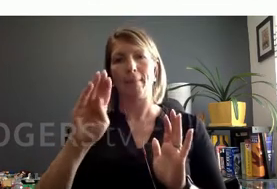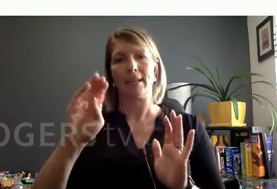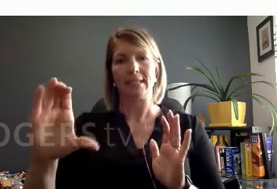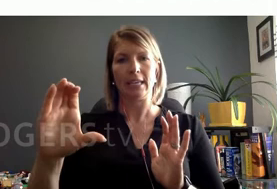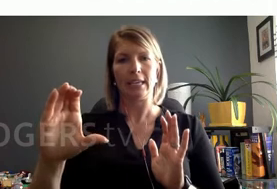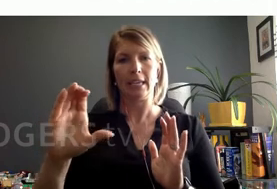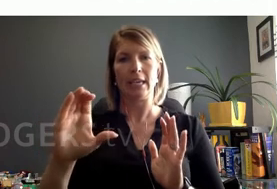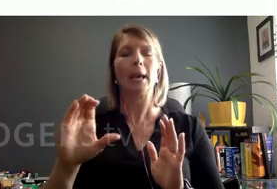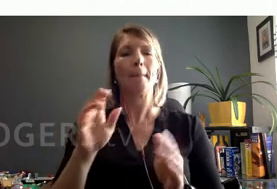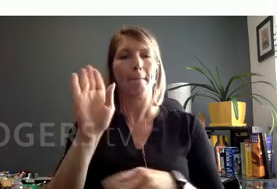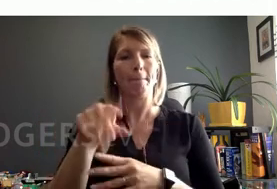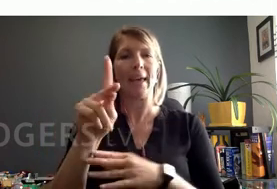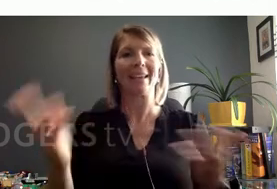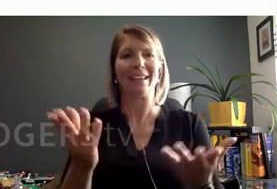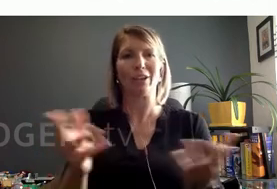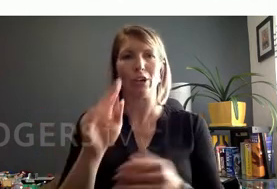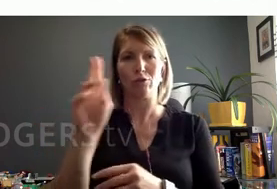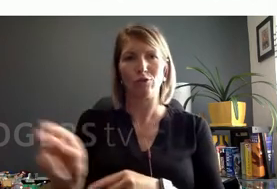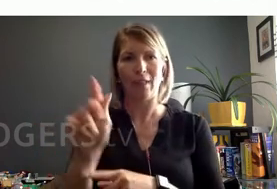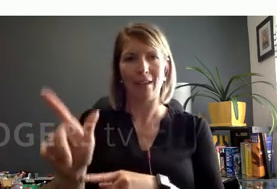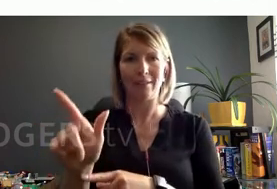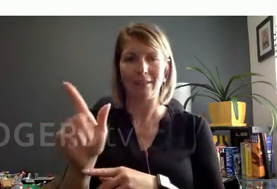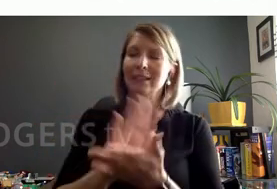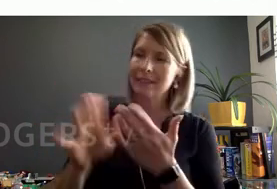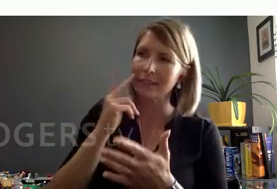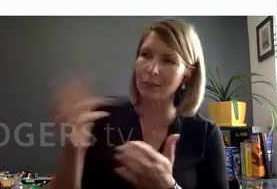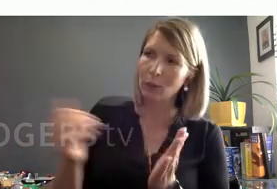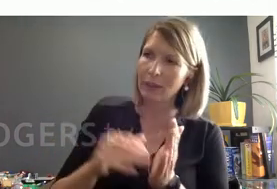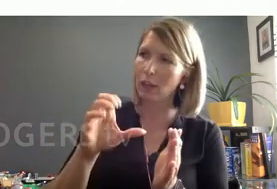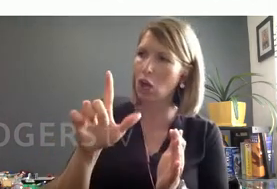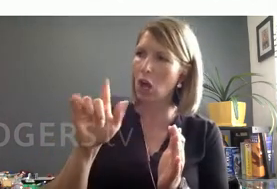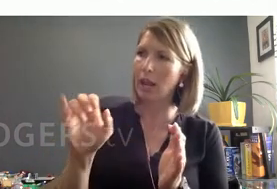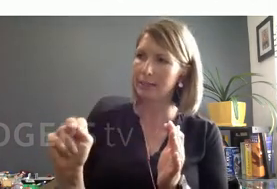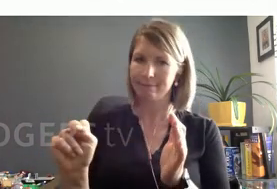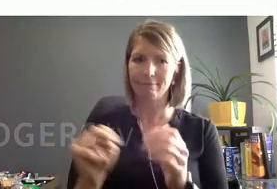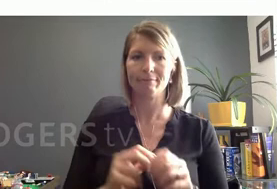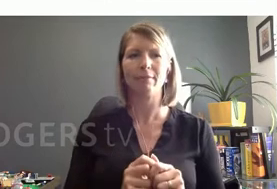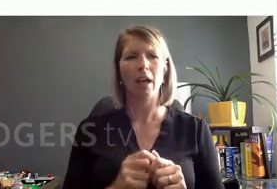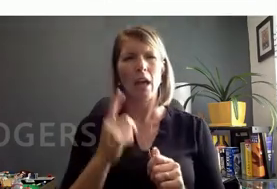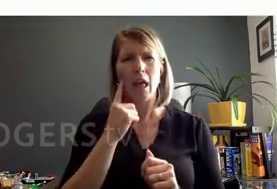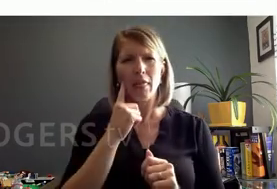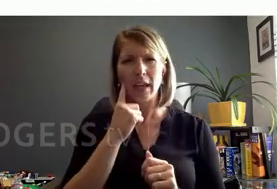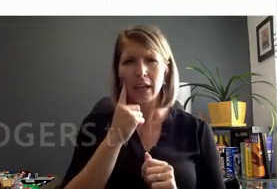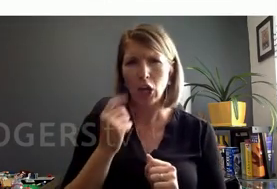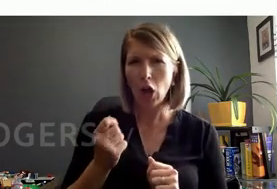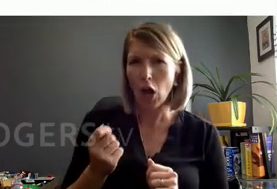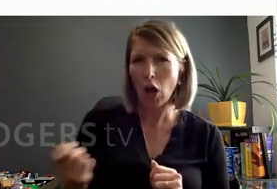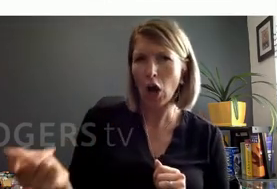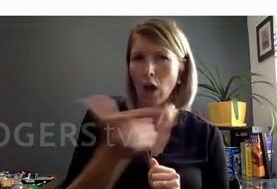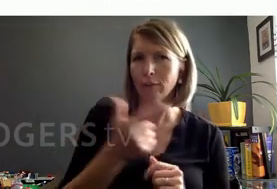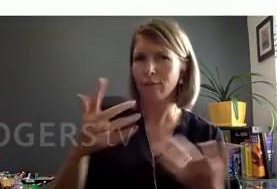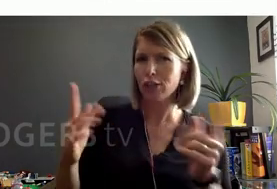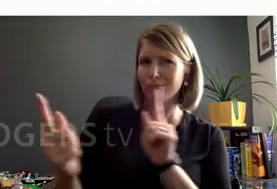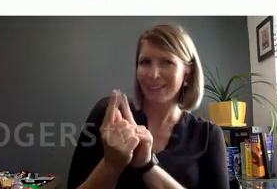Labrador. Excellent. Nice to see you again as well, Colin. I think I've had a good opportunity not to meet everyone in great detail, but I've